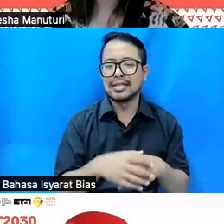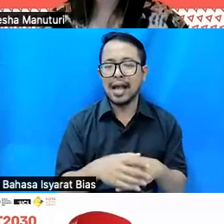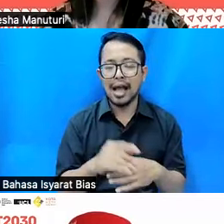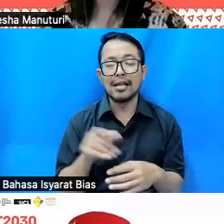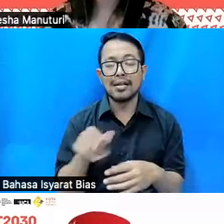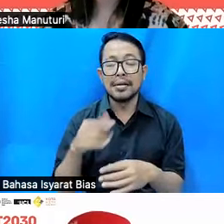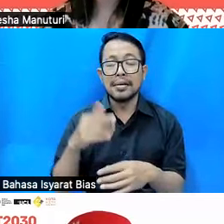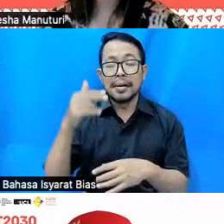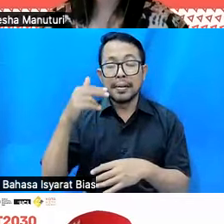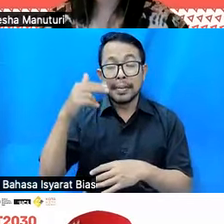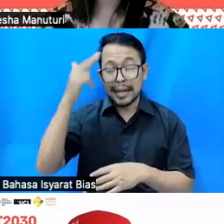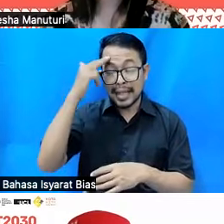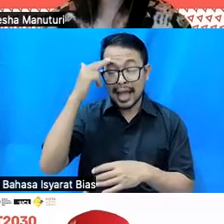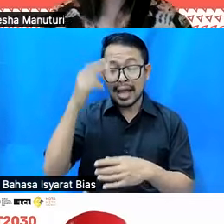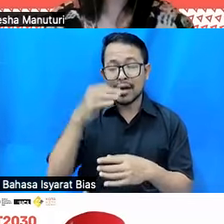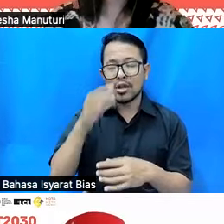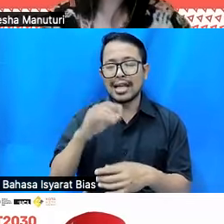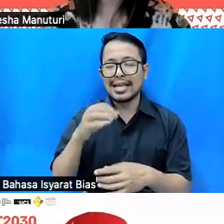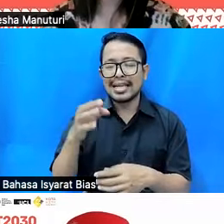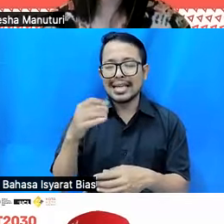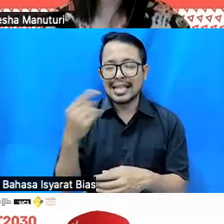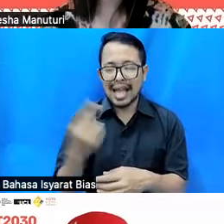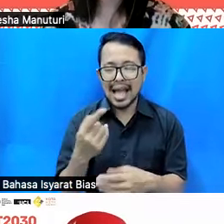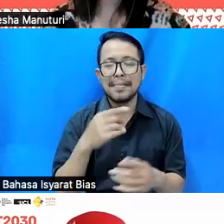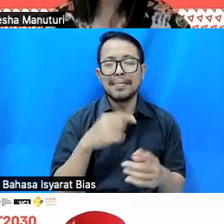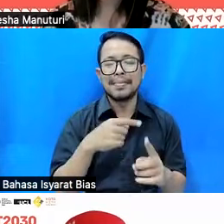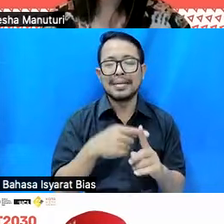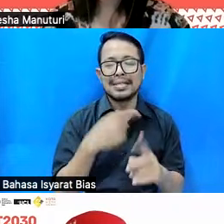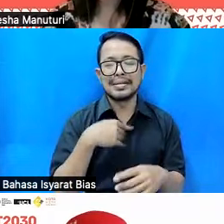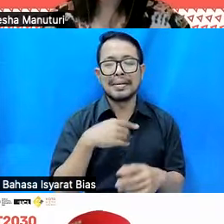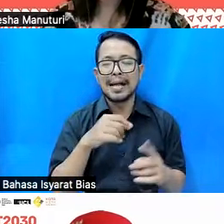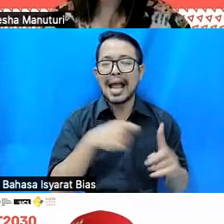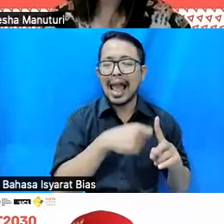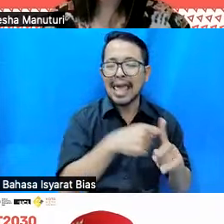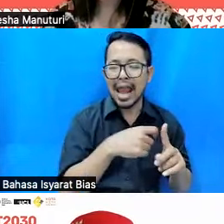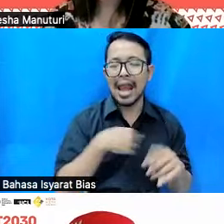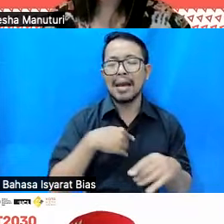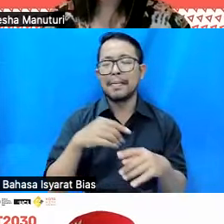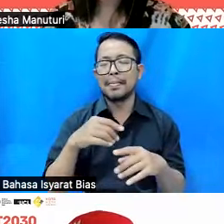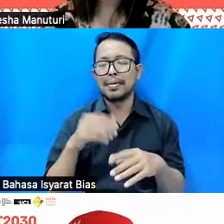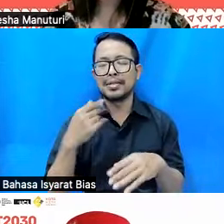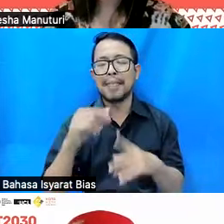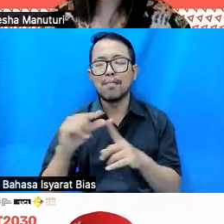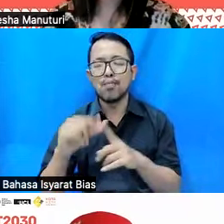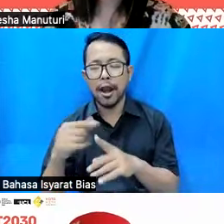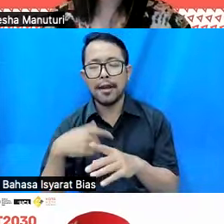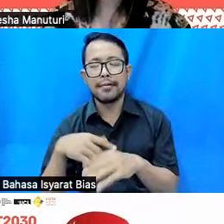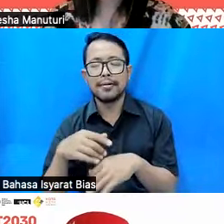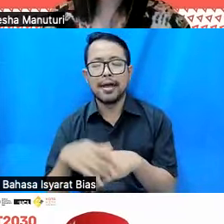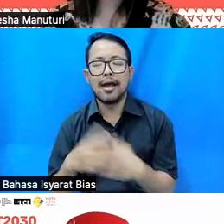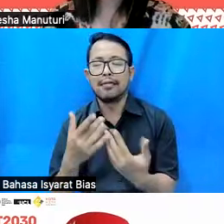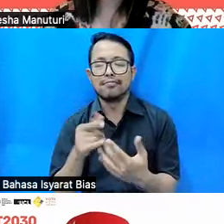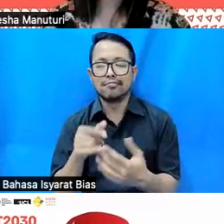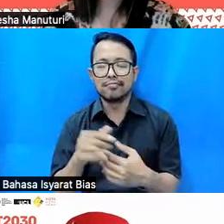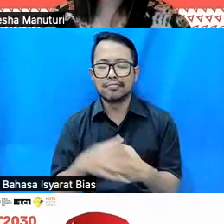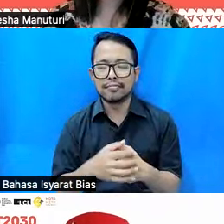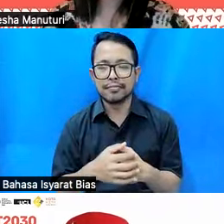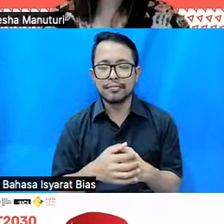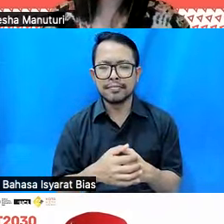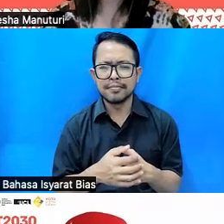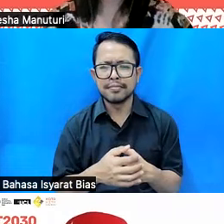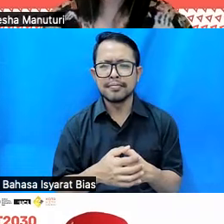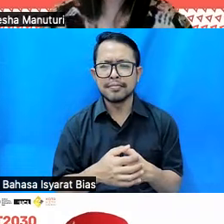disabilities. So the collaboration between accessibilities for persons with disabilities, and we would like to appreciate Kota Kita, Banjarmasin,